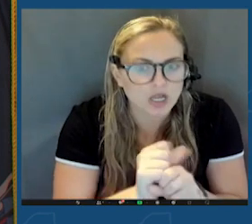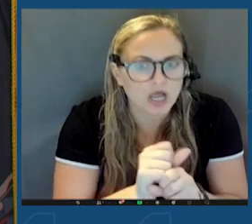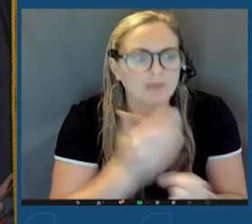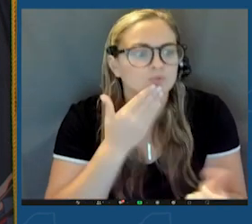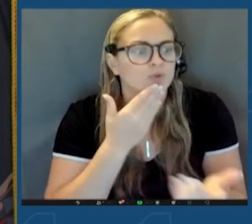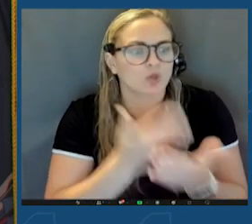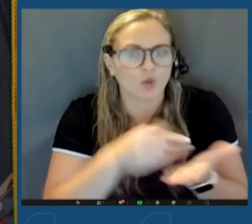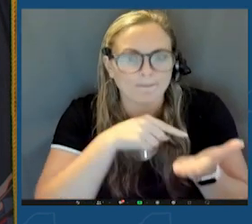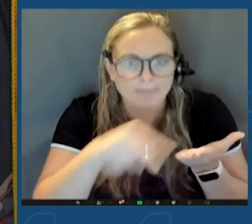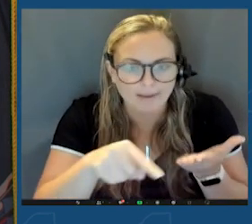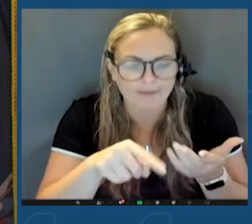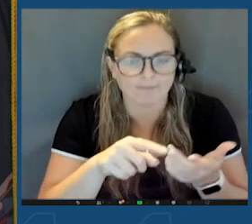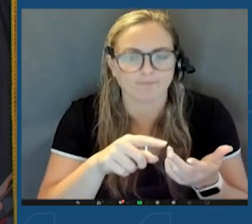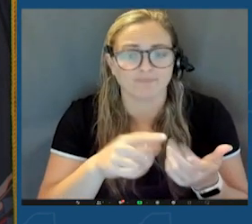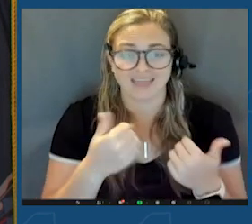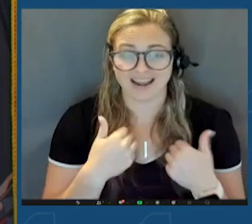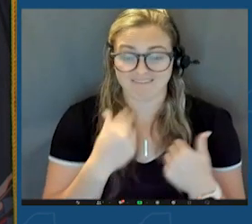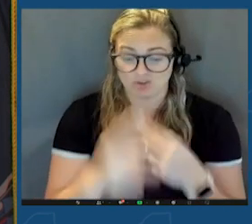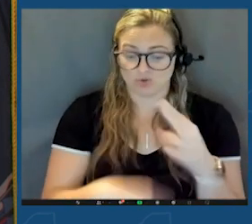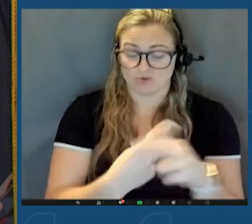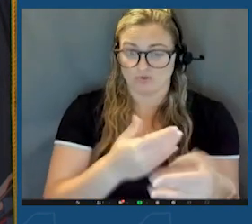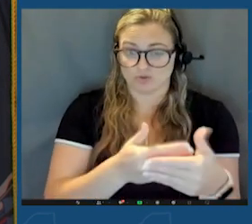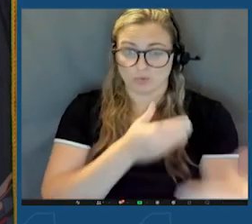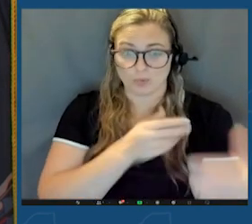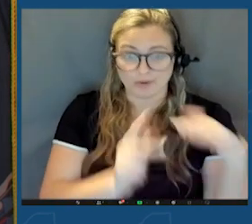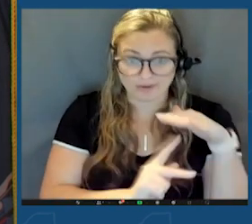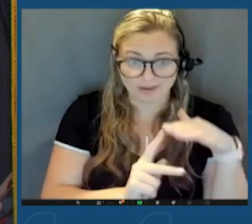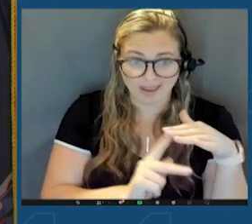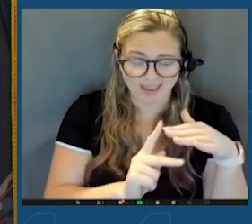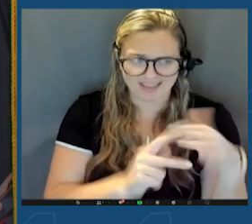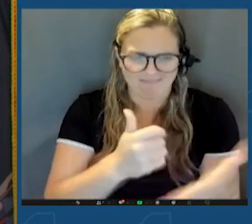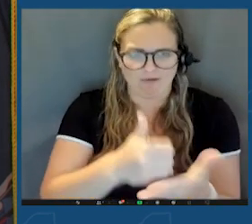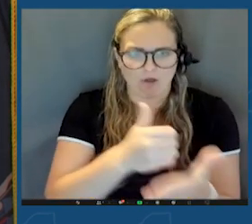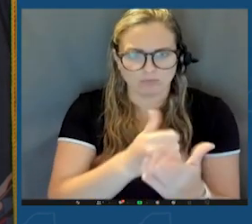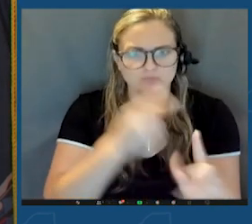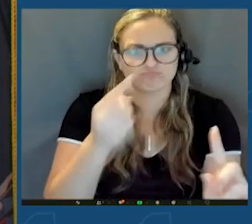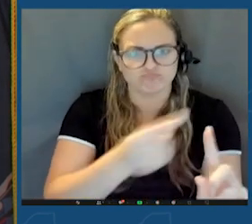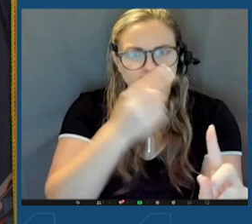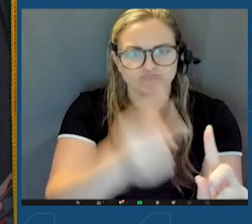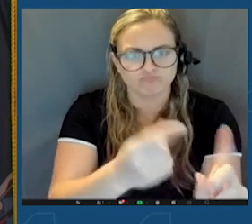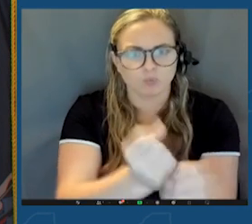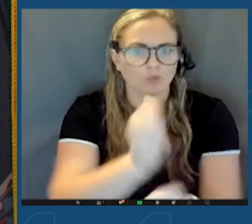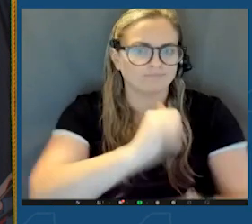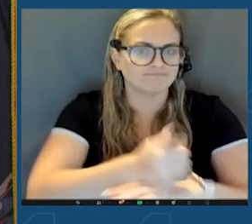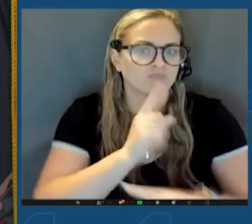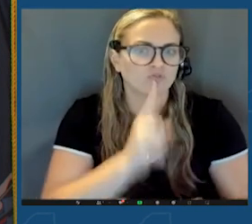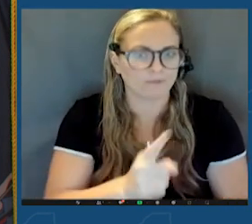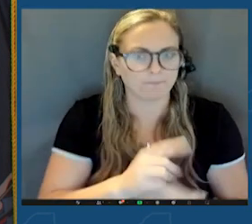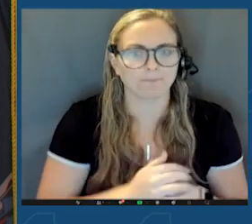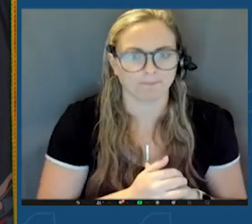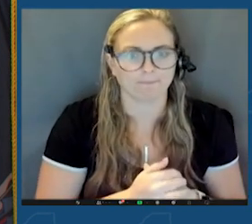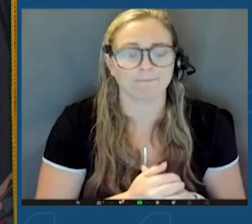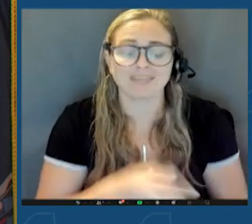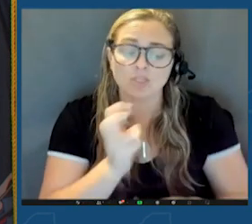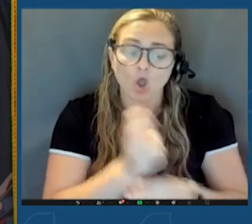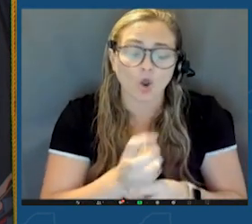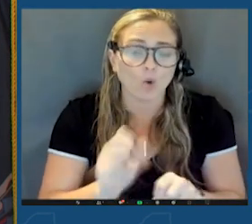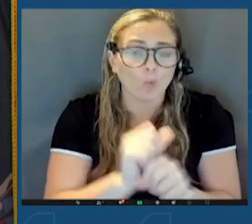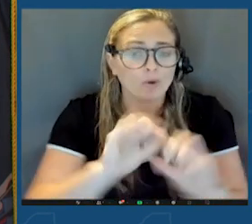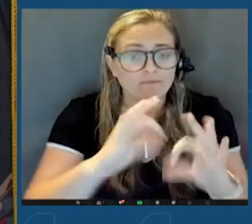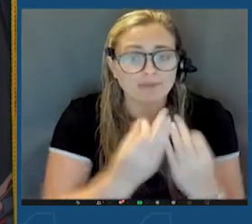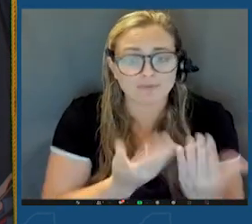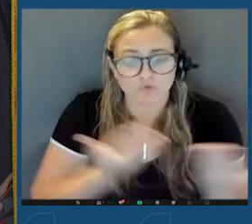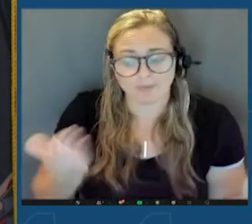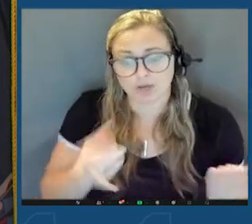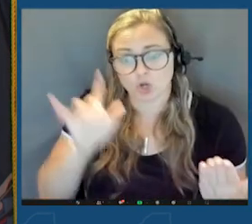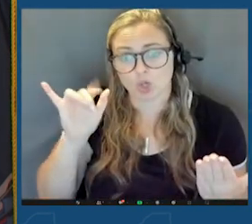And having universal pre-K, working towards that goal, will make that a reality. And the families, the hardworking families of Long Island, need all